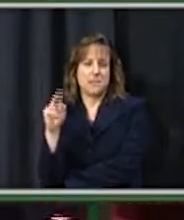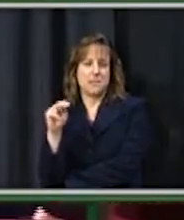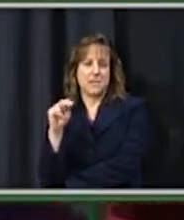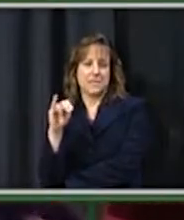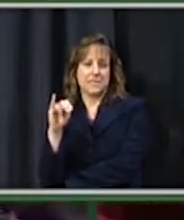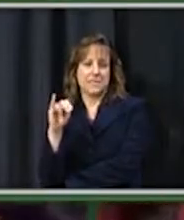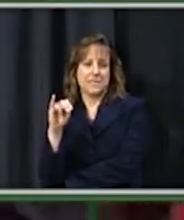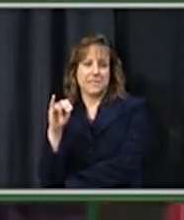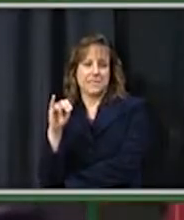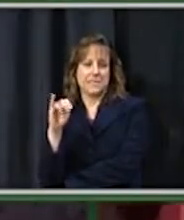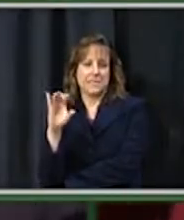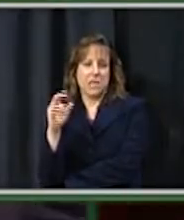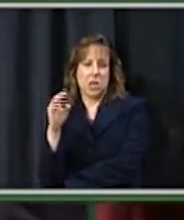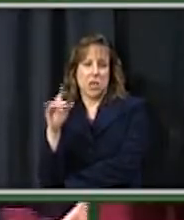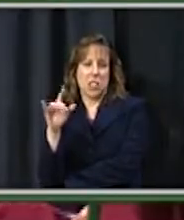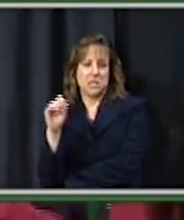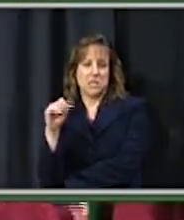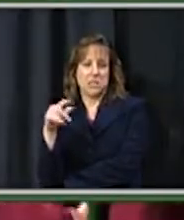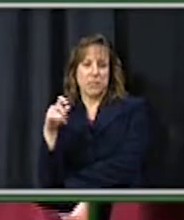Nicholas Coy.